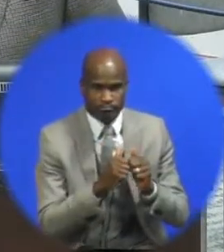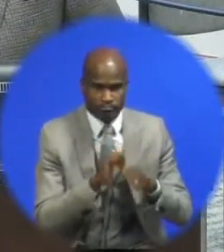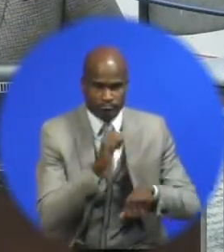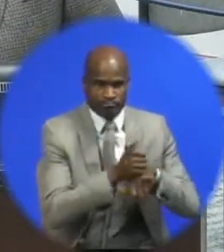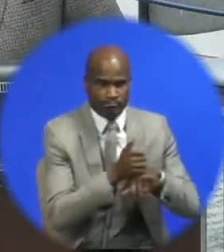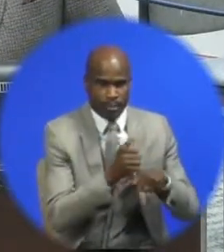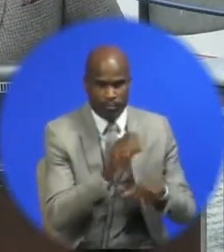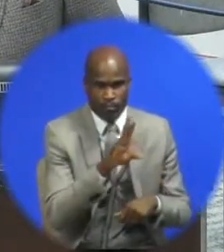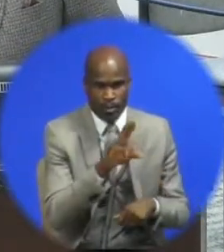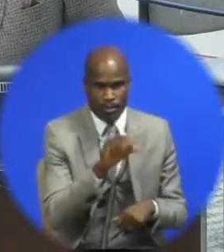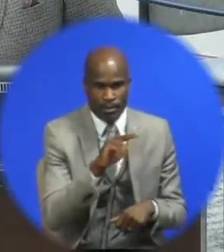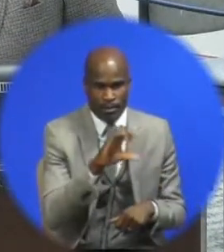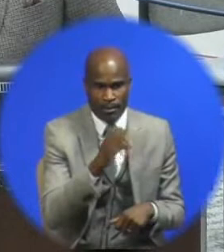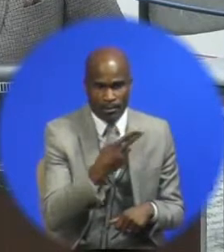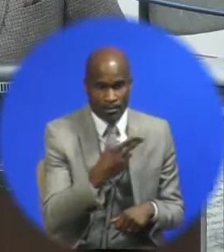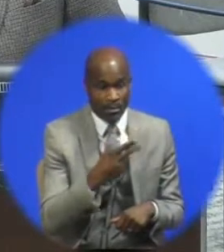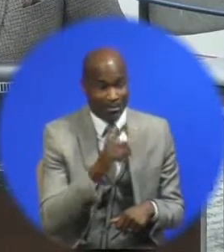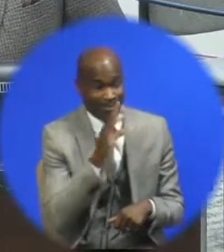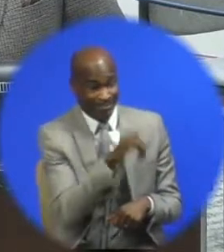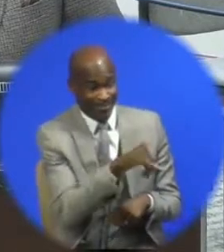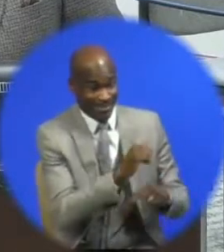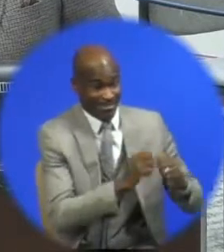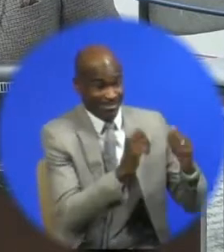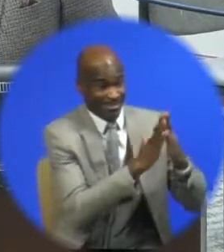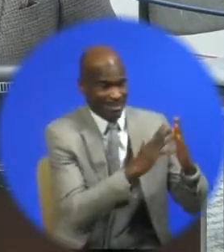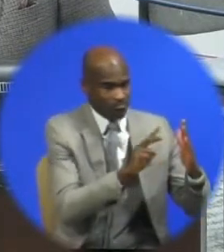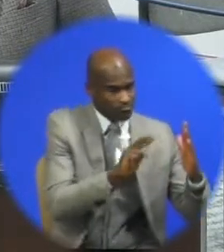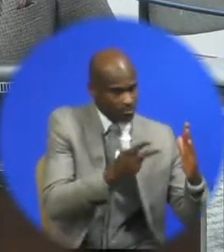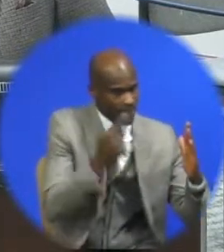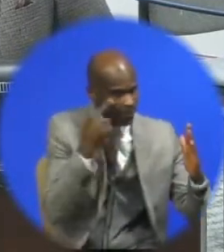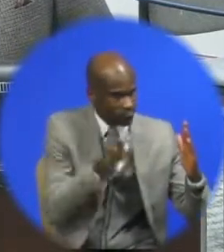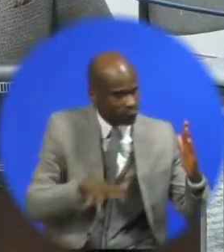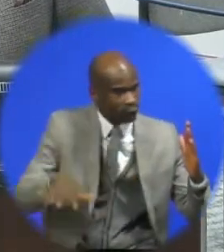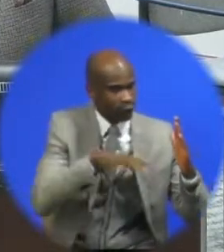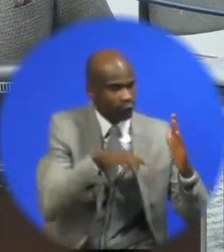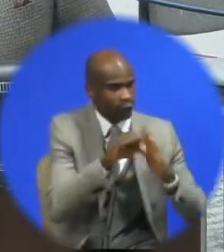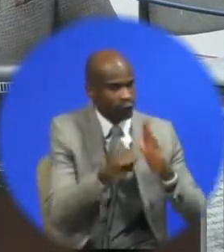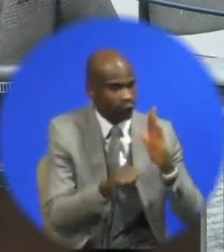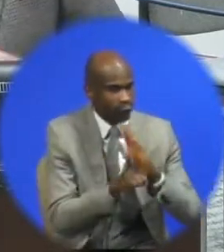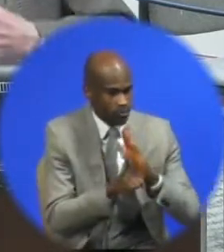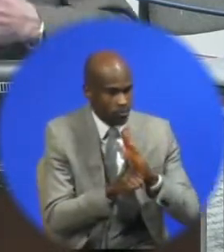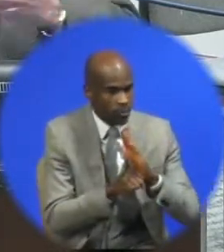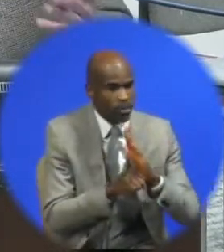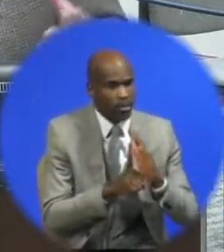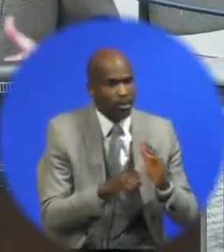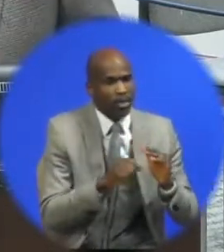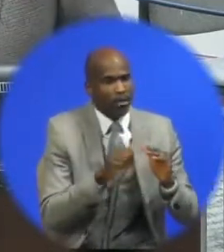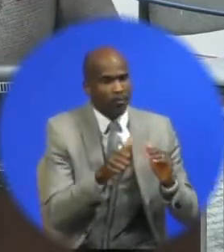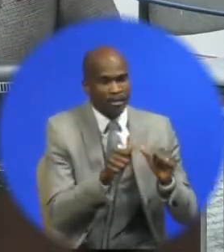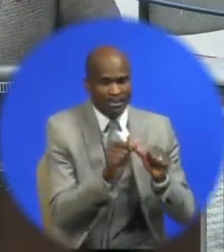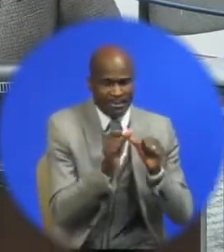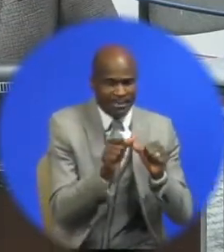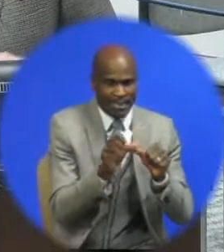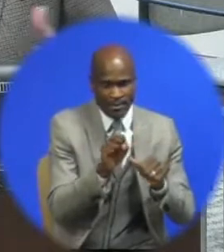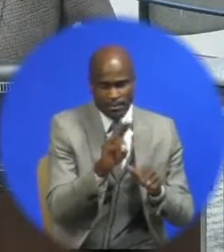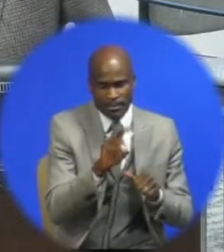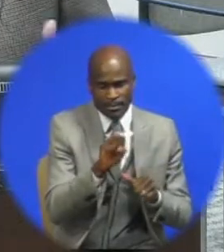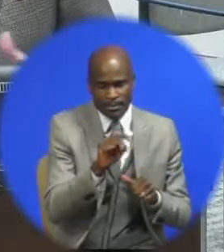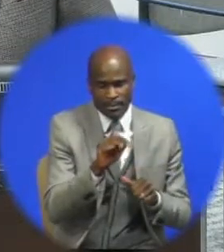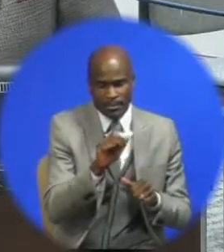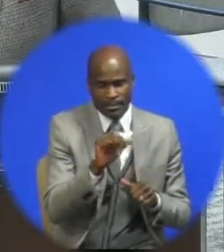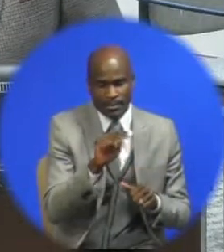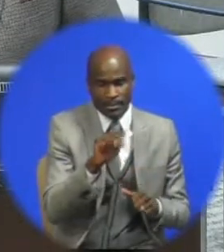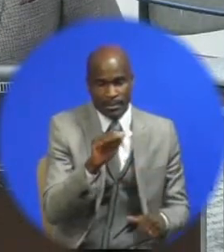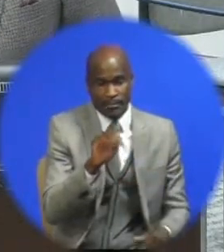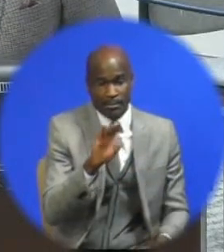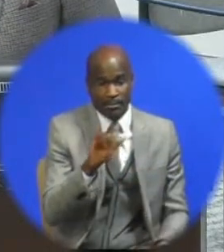program in the state that deals with trail construction and sustainability. and they'll be working with all these groups. It's going to be an old